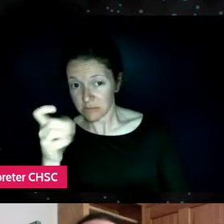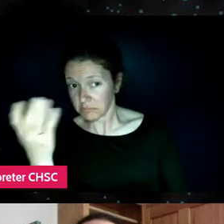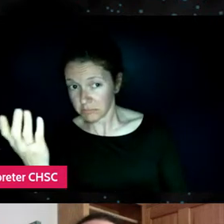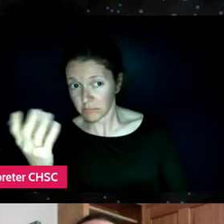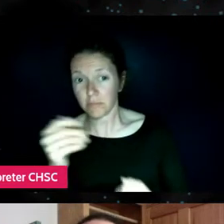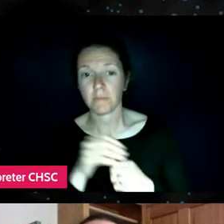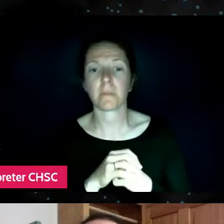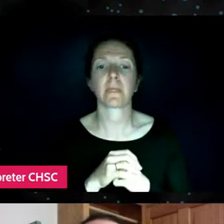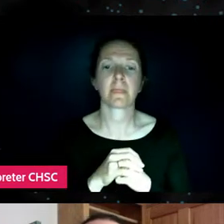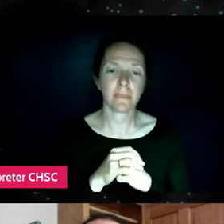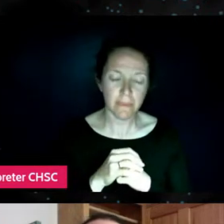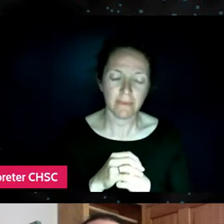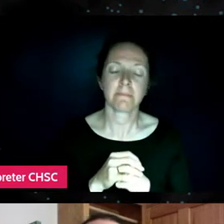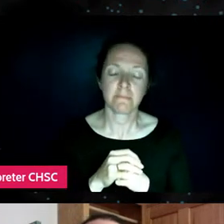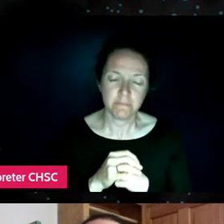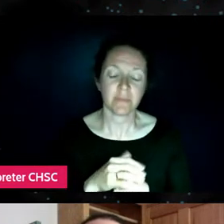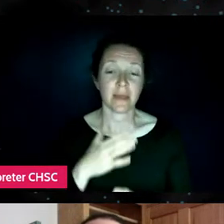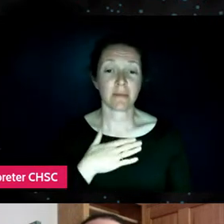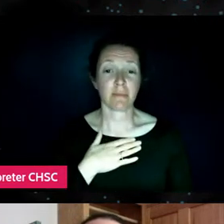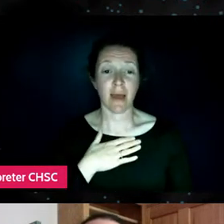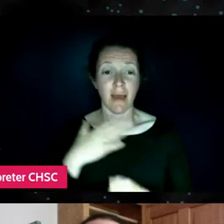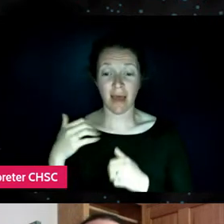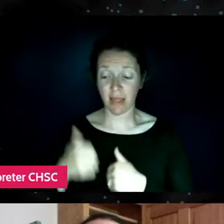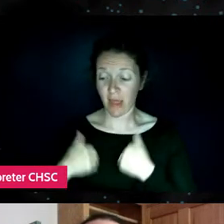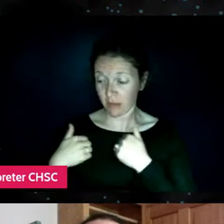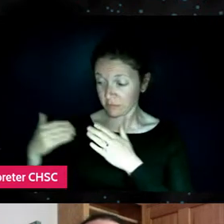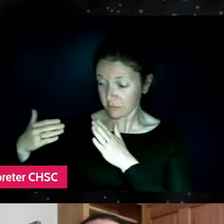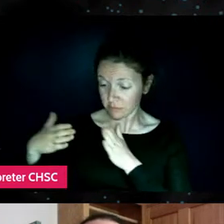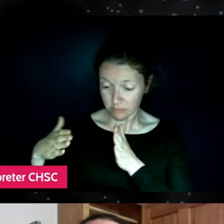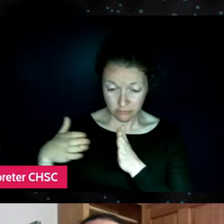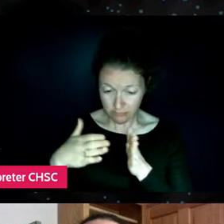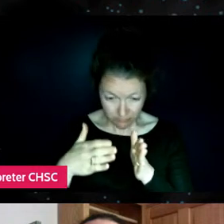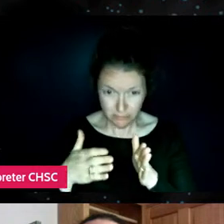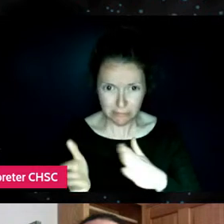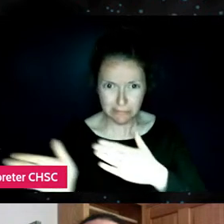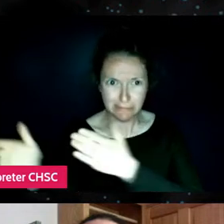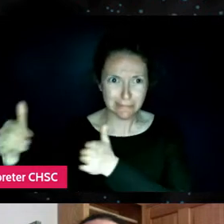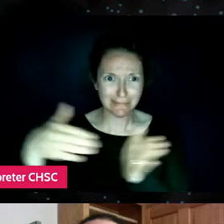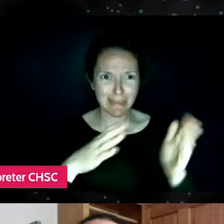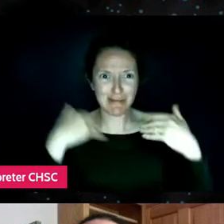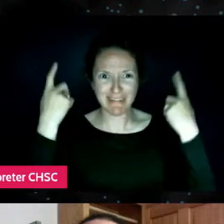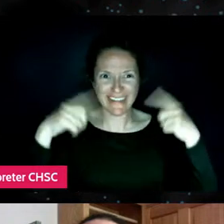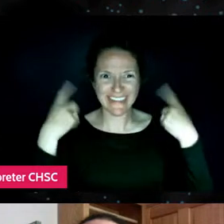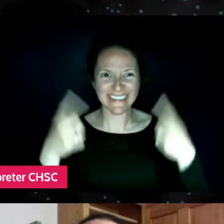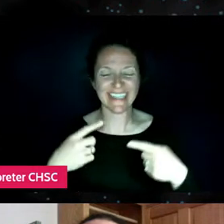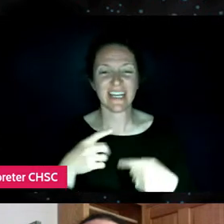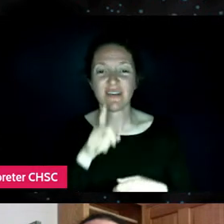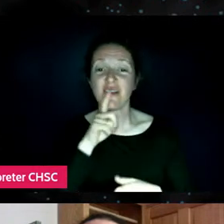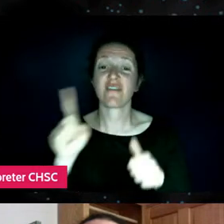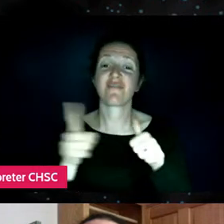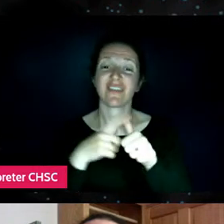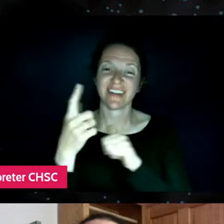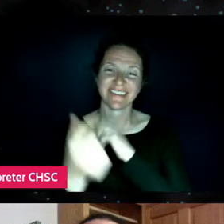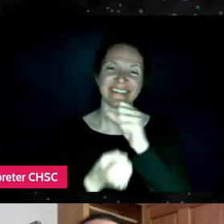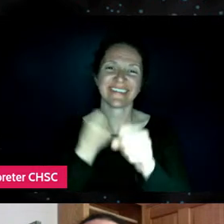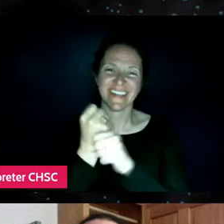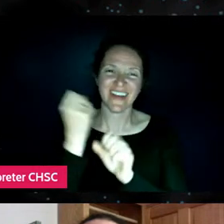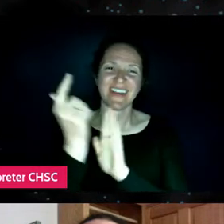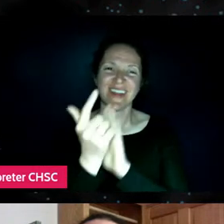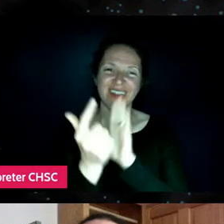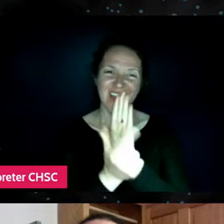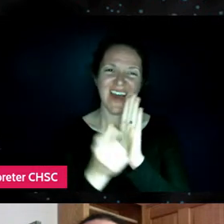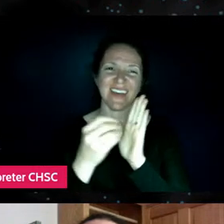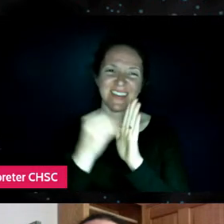Sure. Well, my path in life has been a little crazy, I will say. I'm actually a first year law student currently. I decided we've